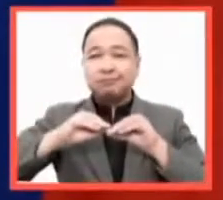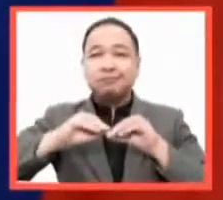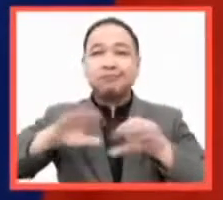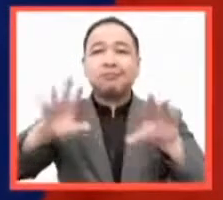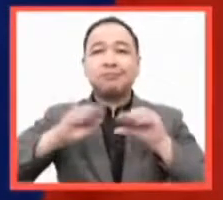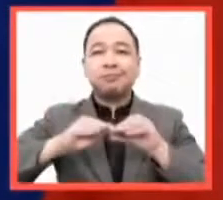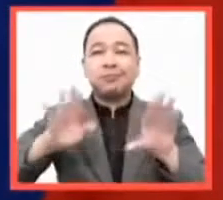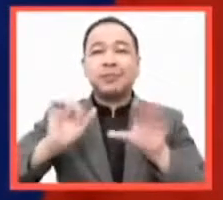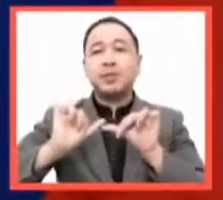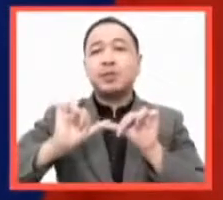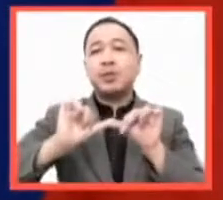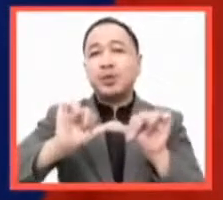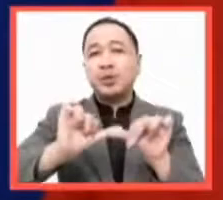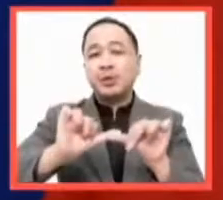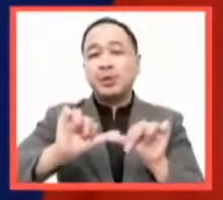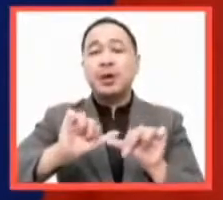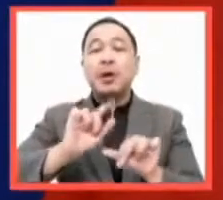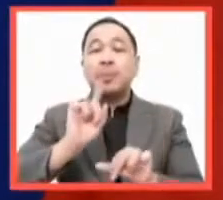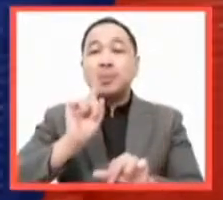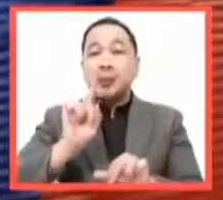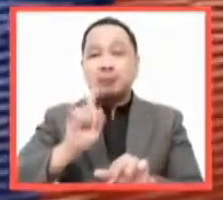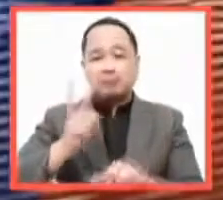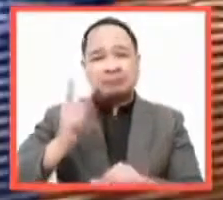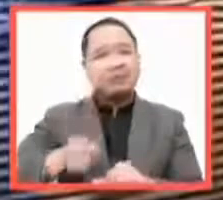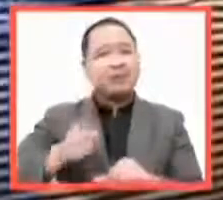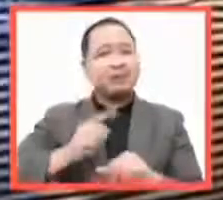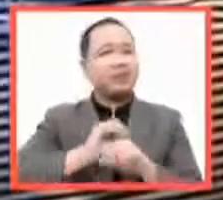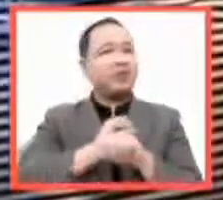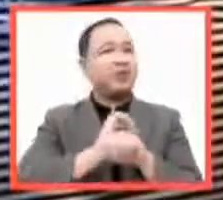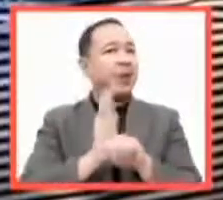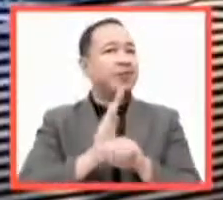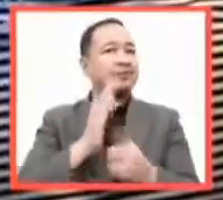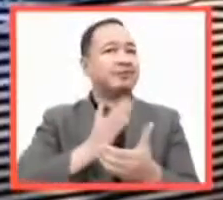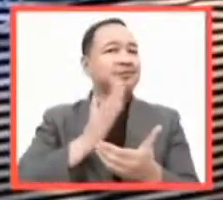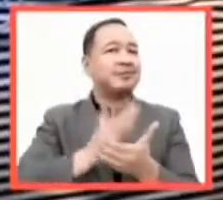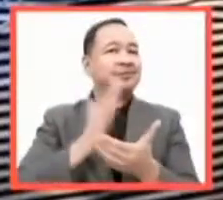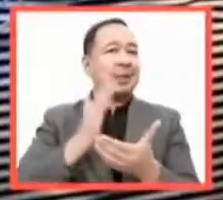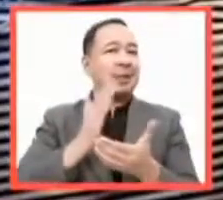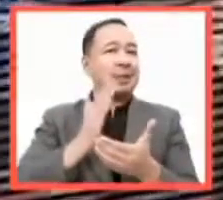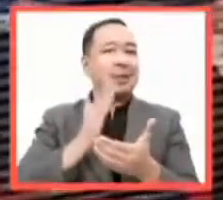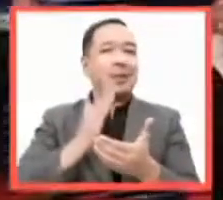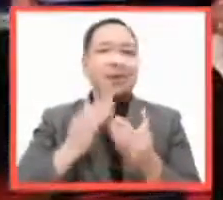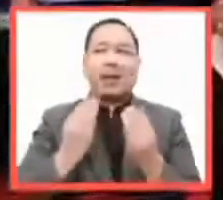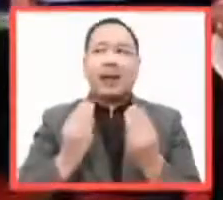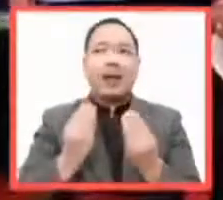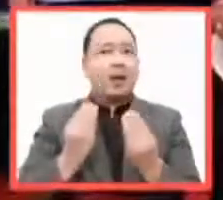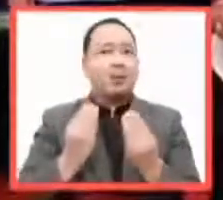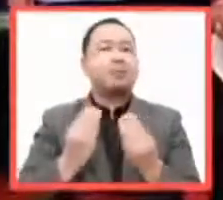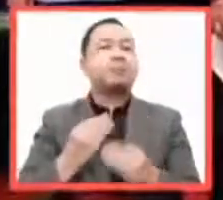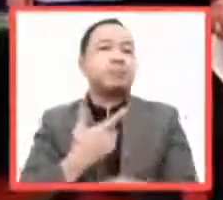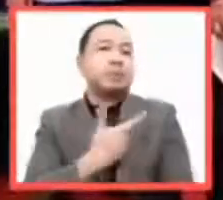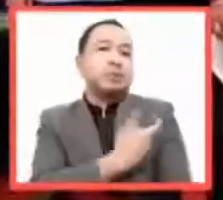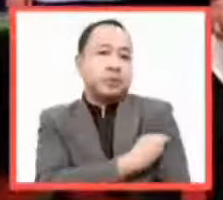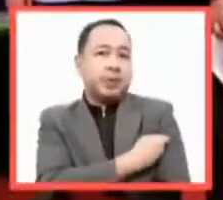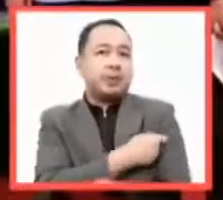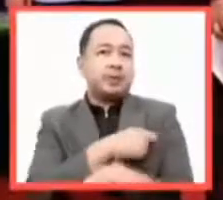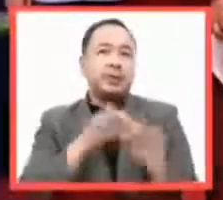unless the virus is defeated everywhere. Vaccines are key to achieving